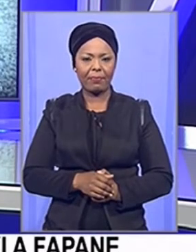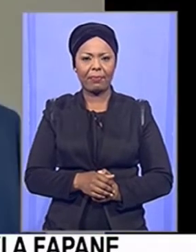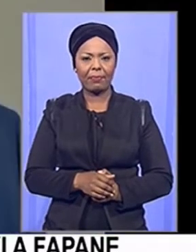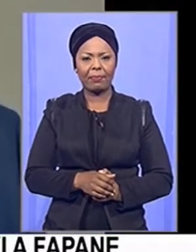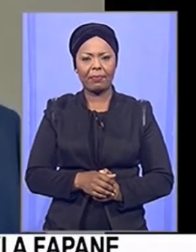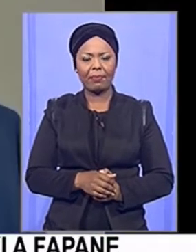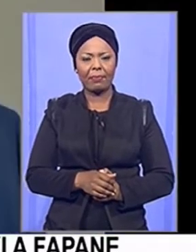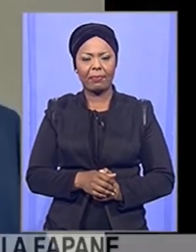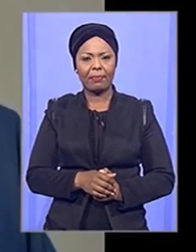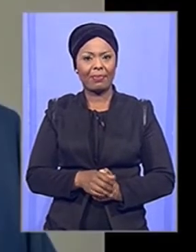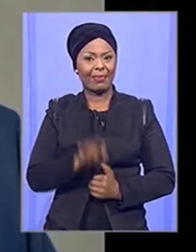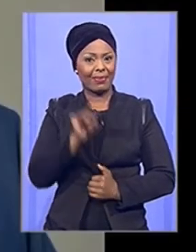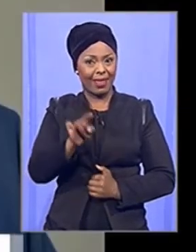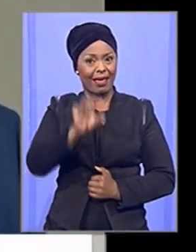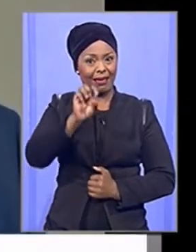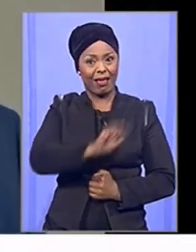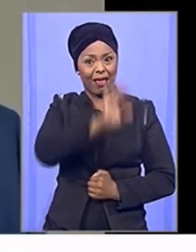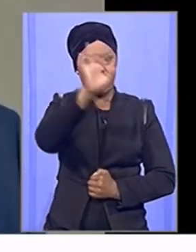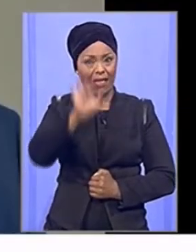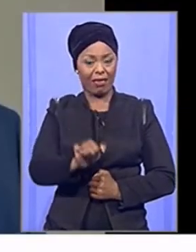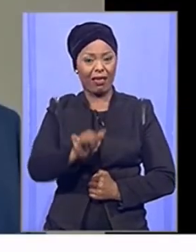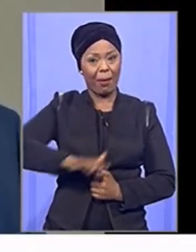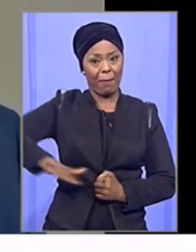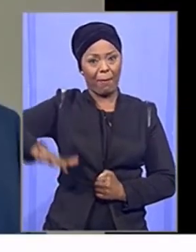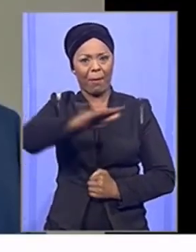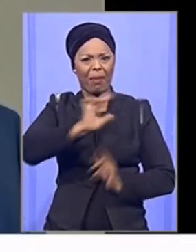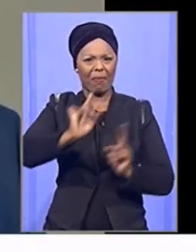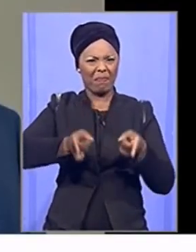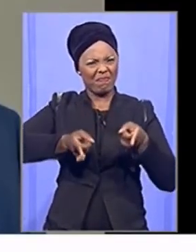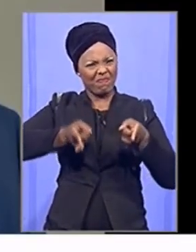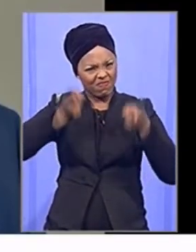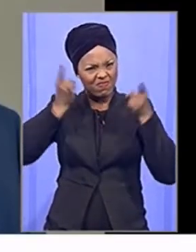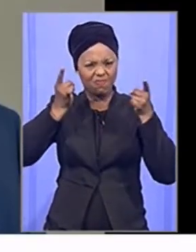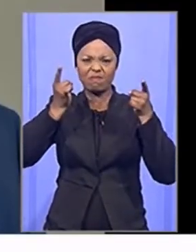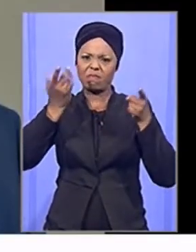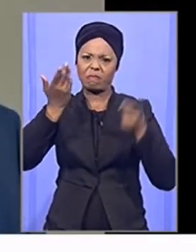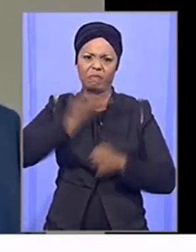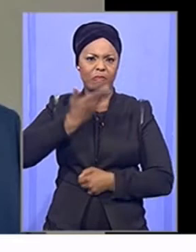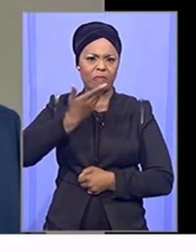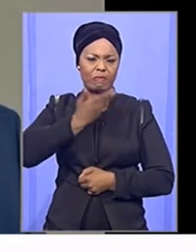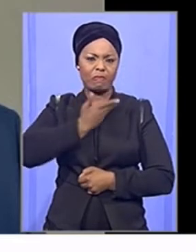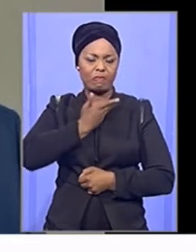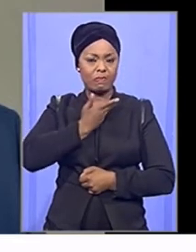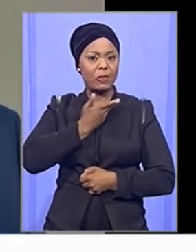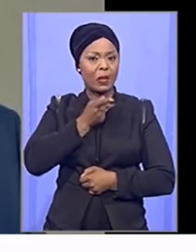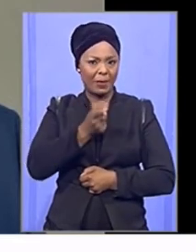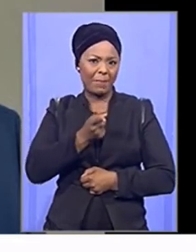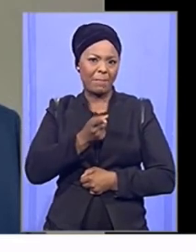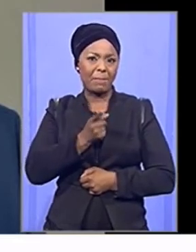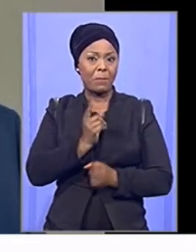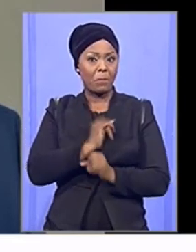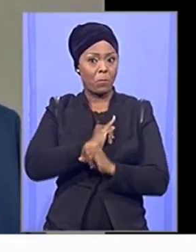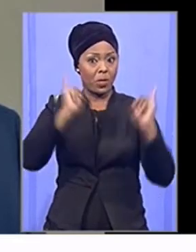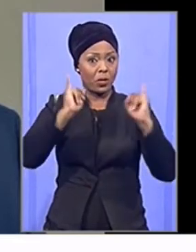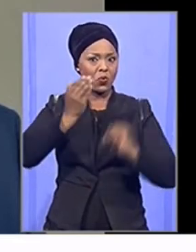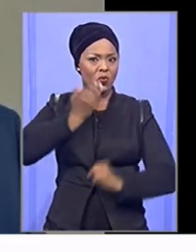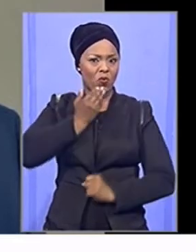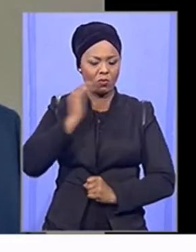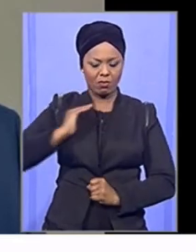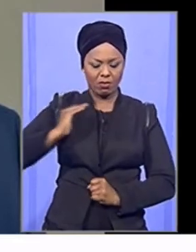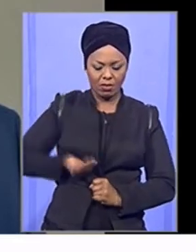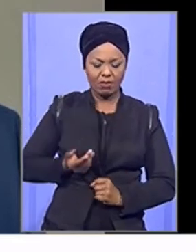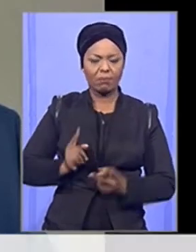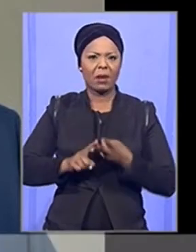That makes South Africa a dangerous place to live in, especially when it comes to women and children. The